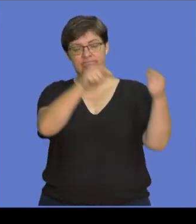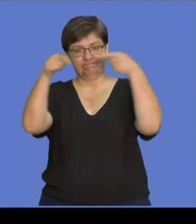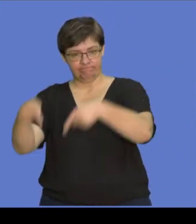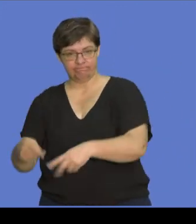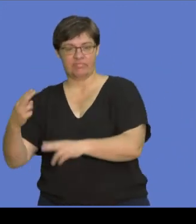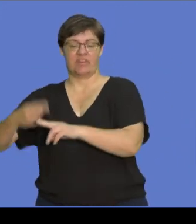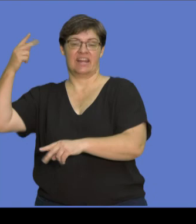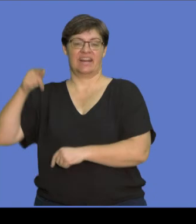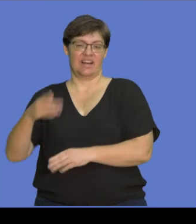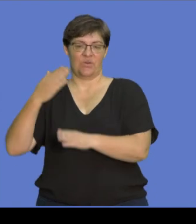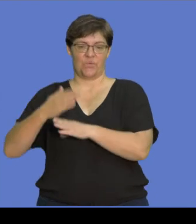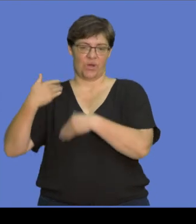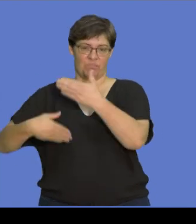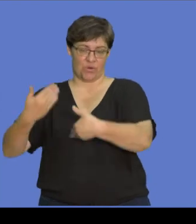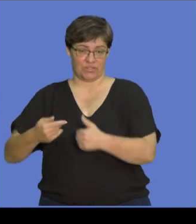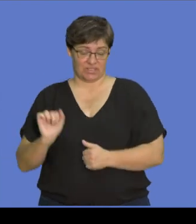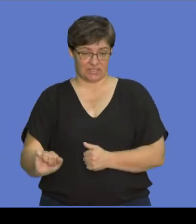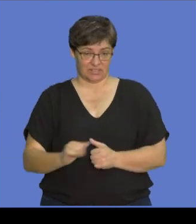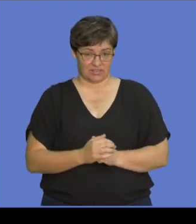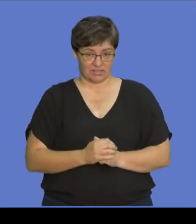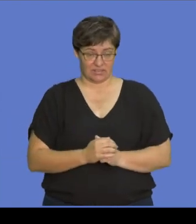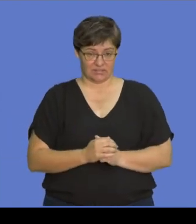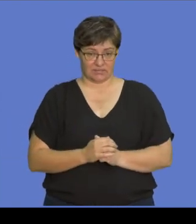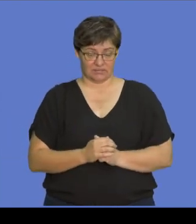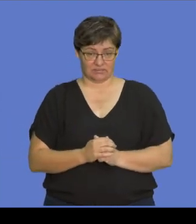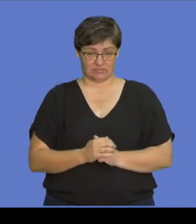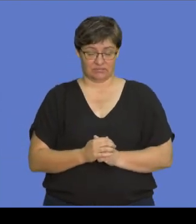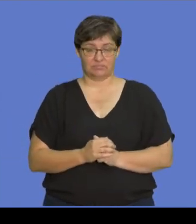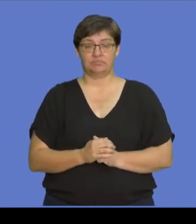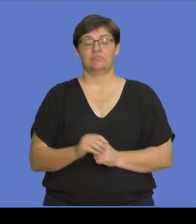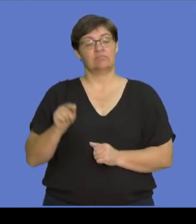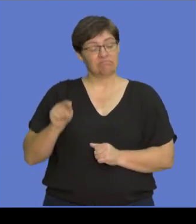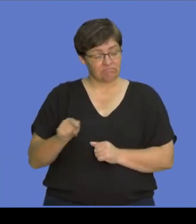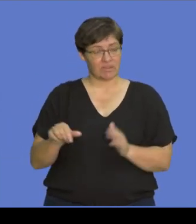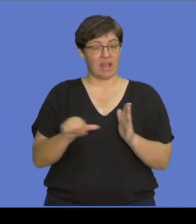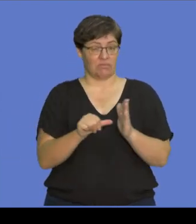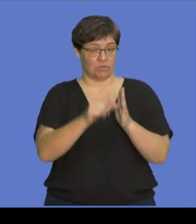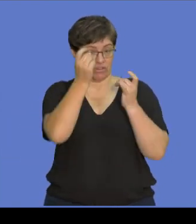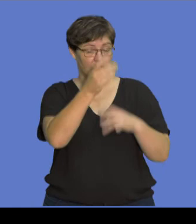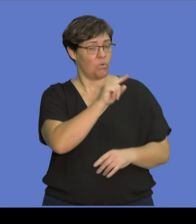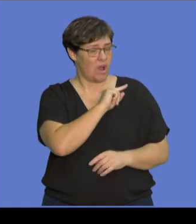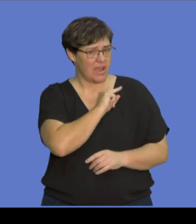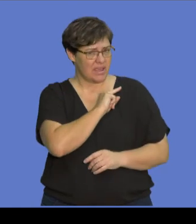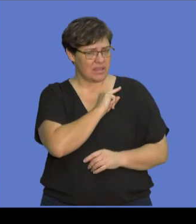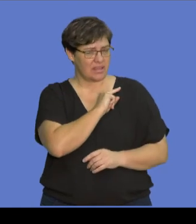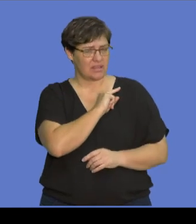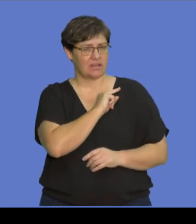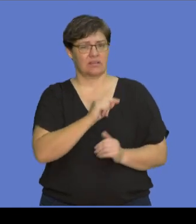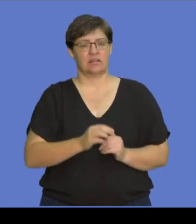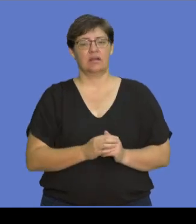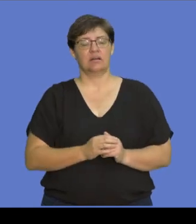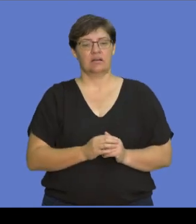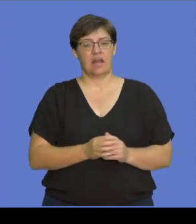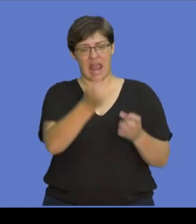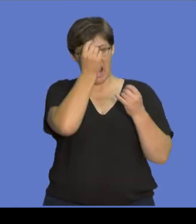and finally into your work in progress, right? That information is important so that you know how